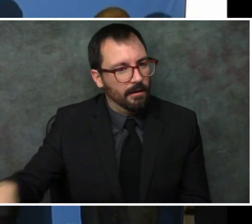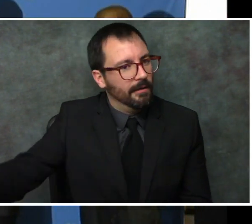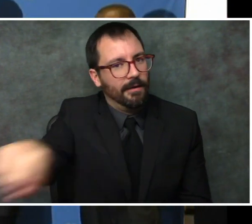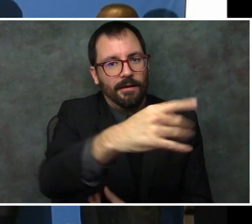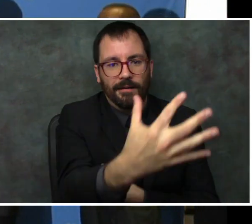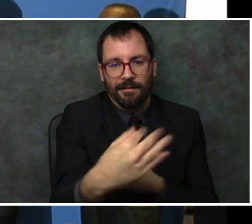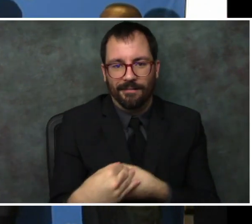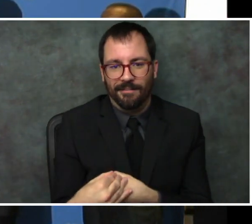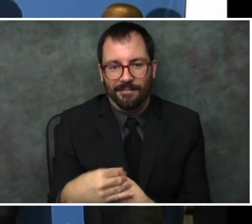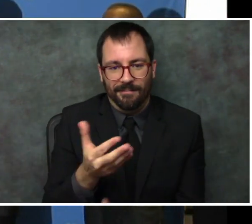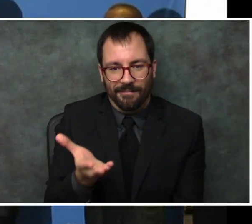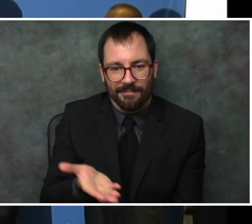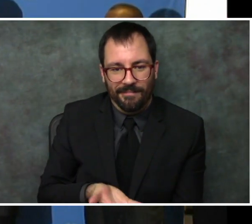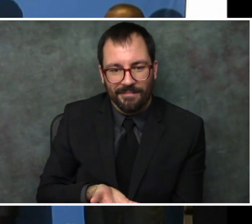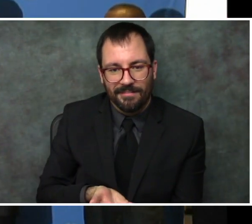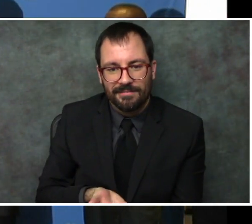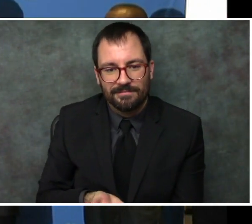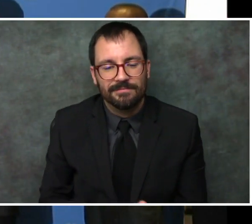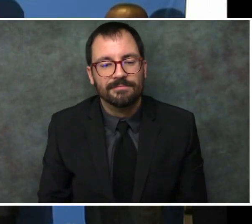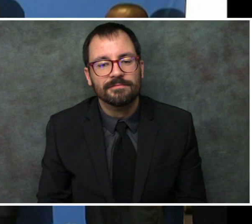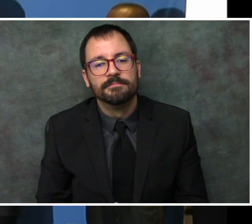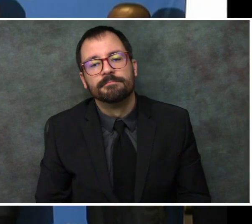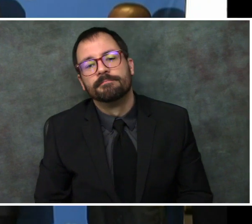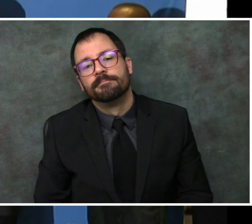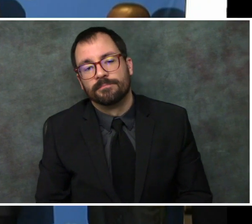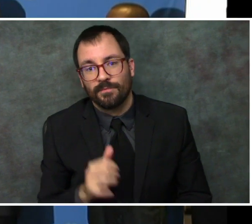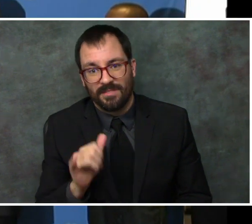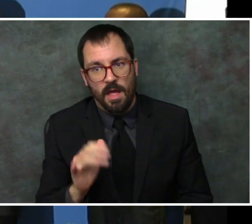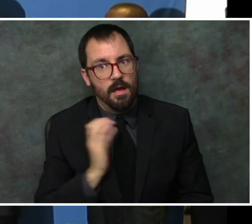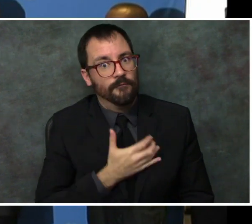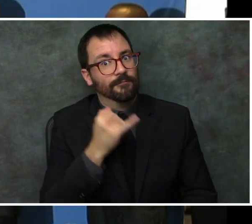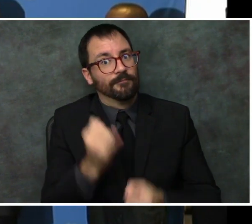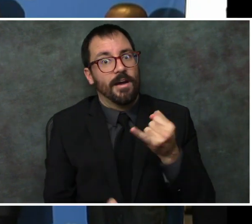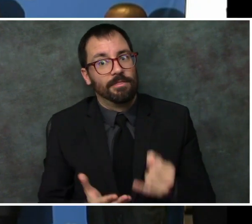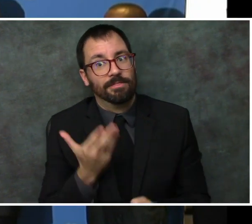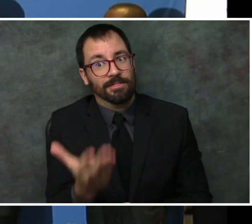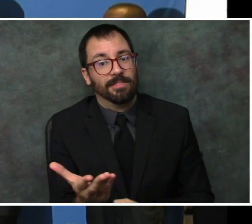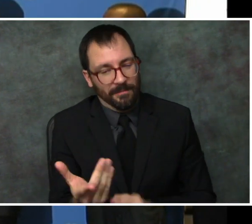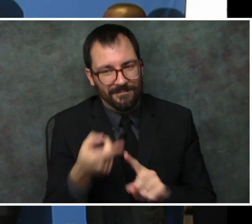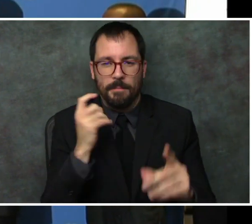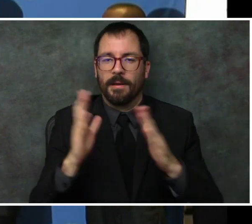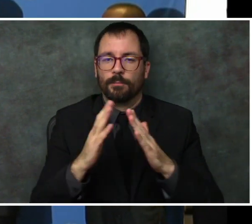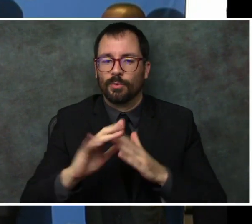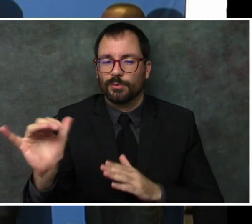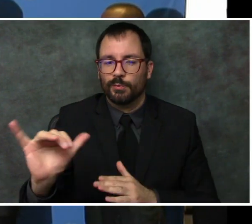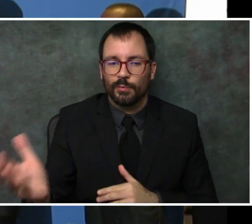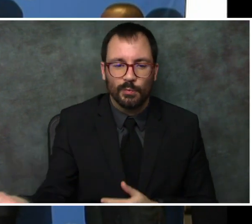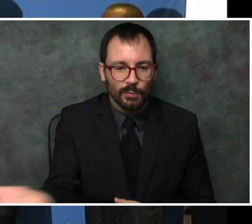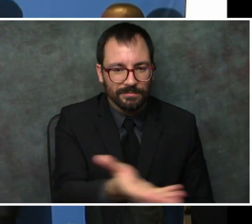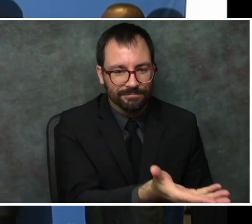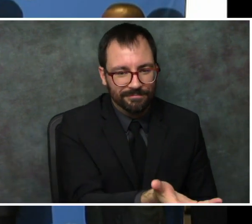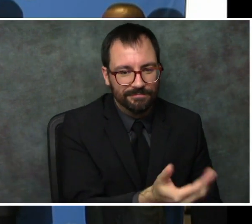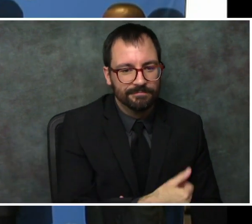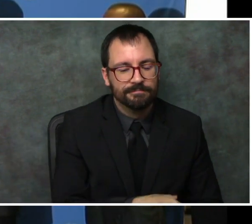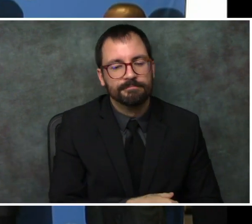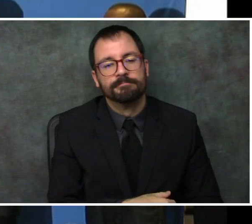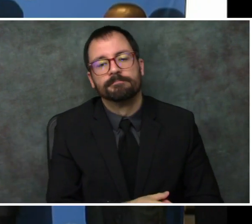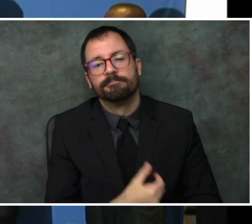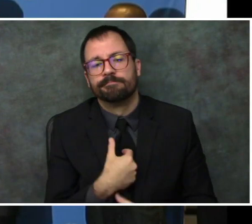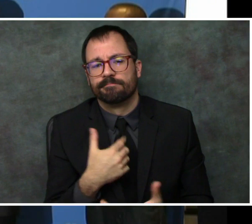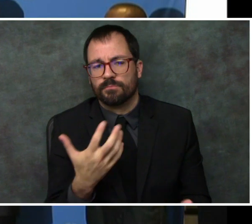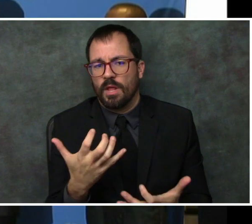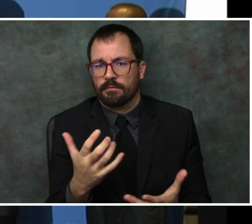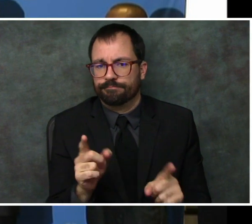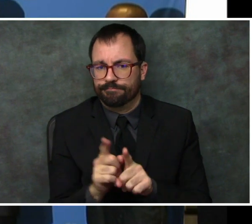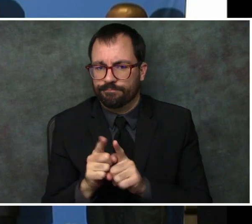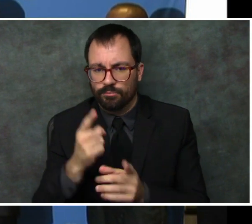community voice and community will was a part of what has ultimately become our final recommendations. I